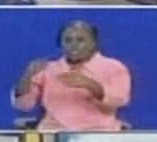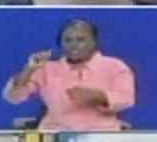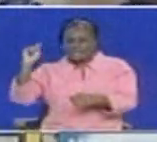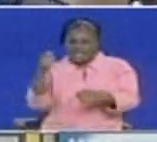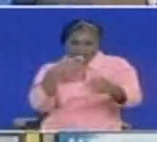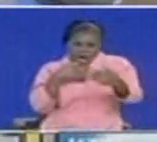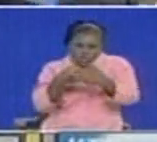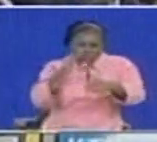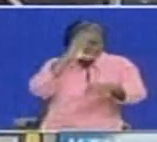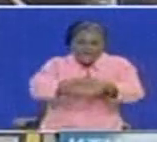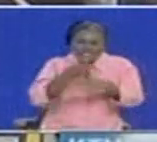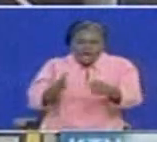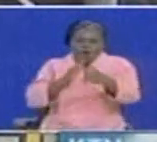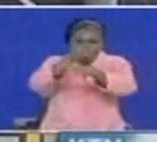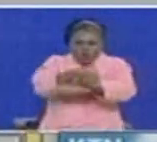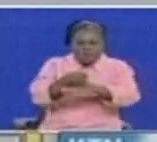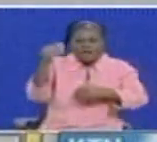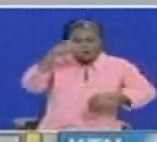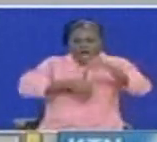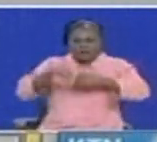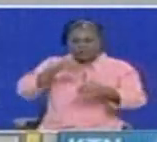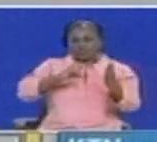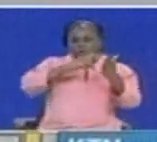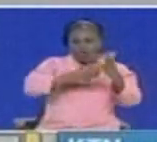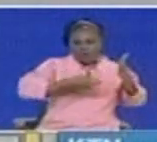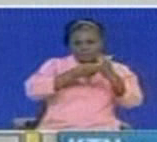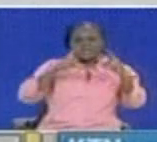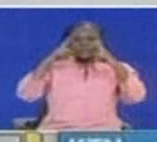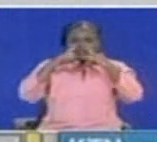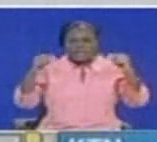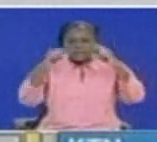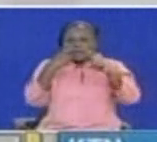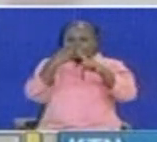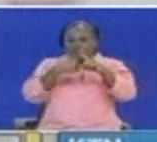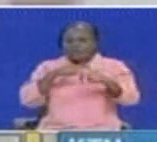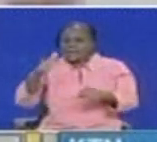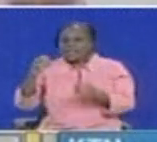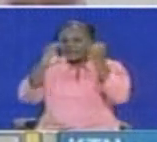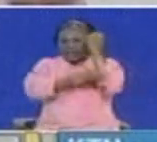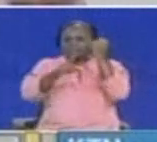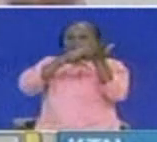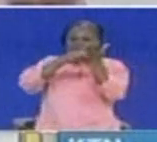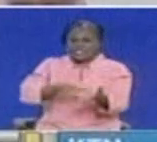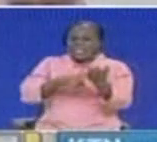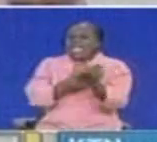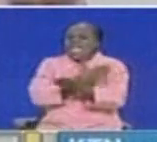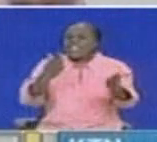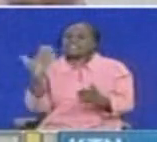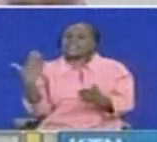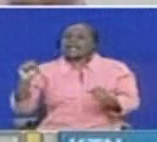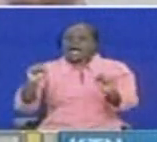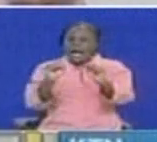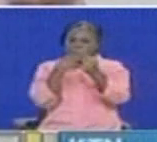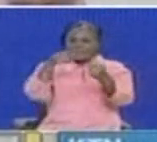incur over the Anglo leasing contracts. In a statement sent from Geneva, He insists that anything that happened after